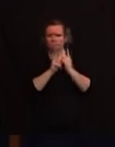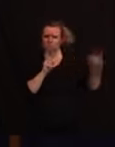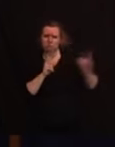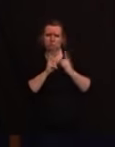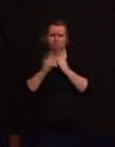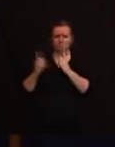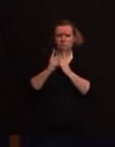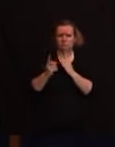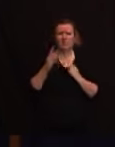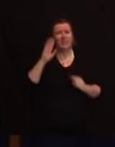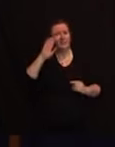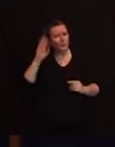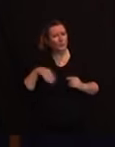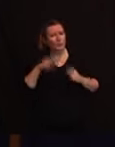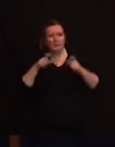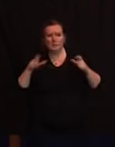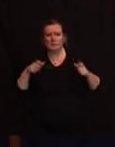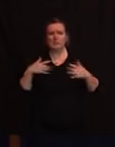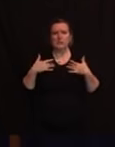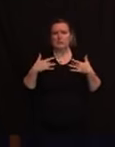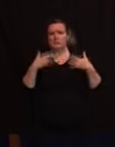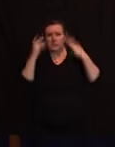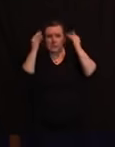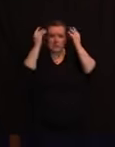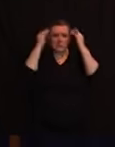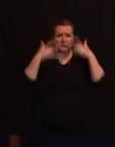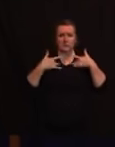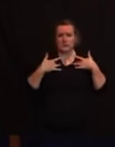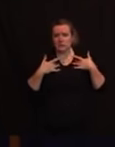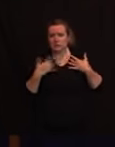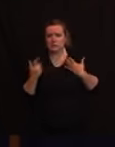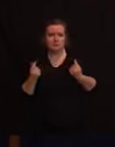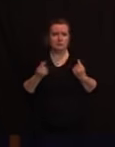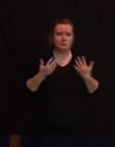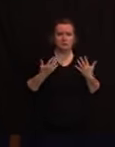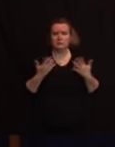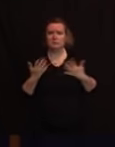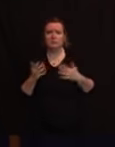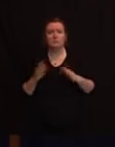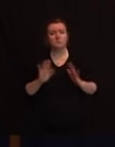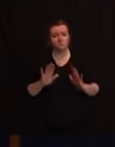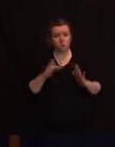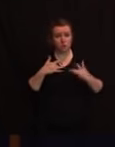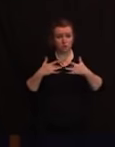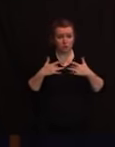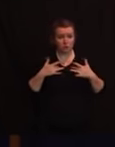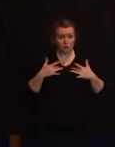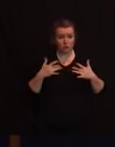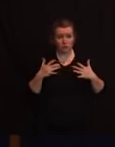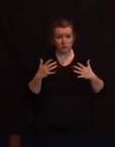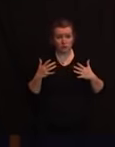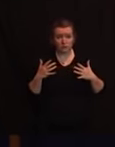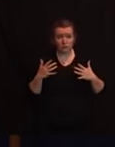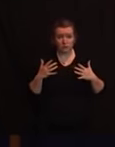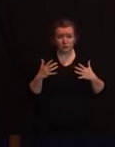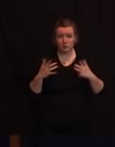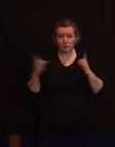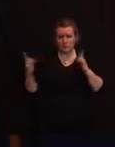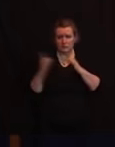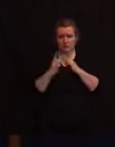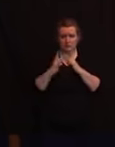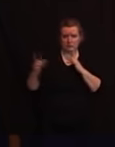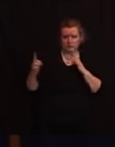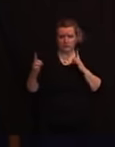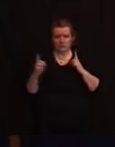people are anxious and concerned. This anxiousness, coupled with being separated from loved ones, takes an